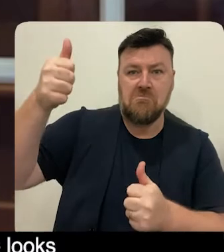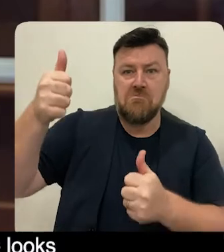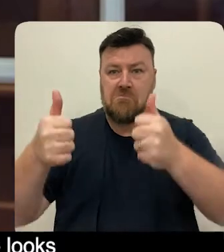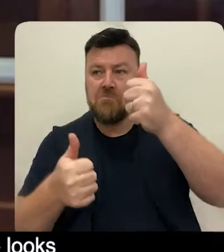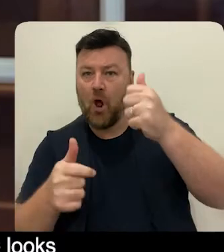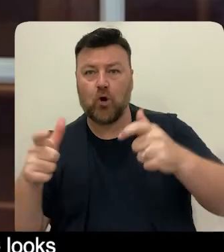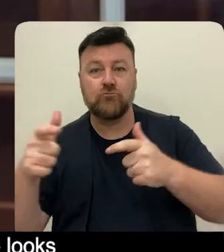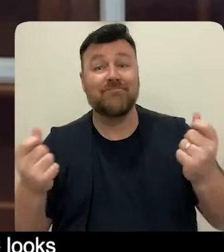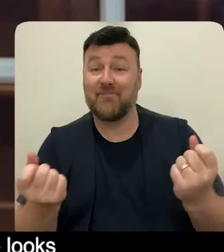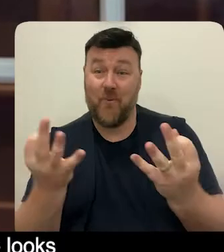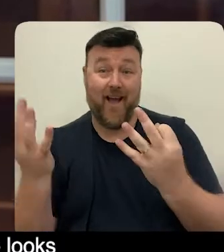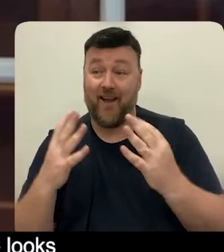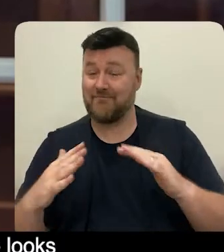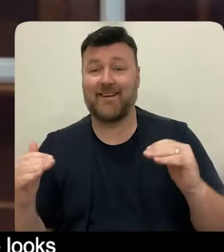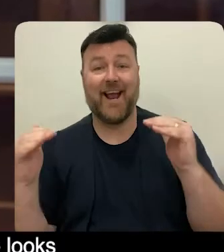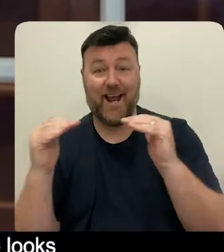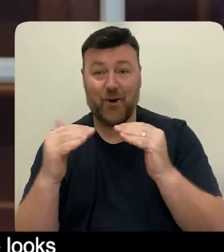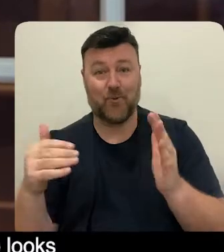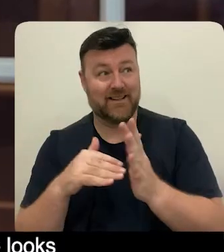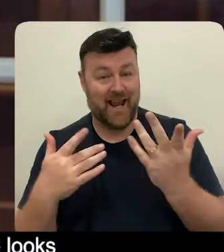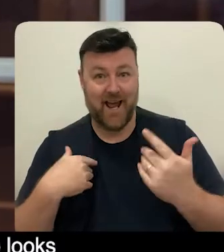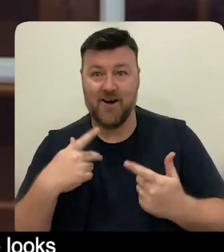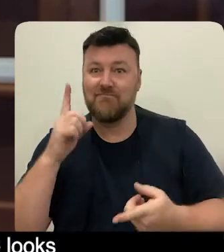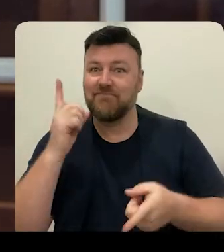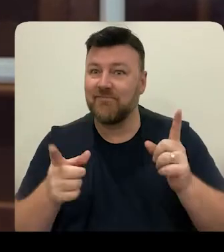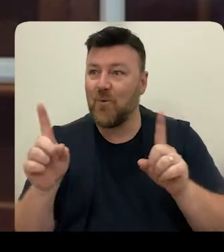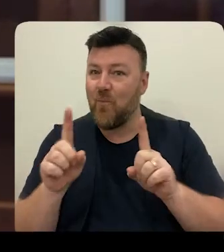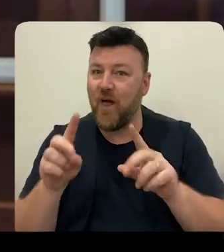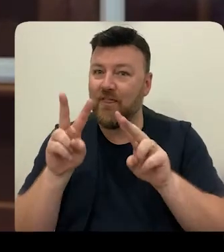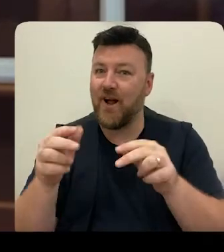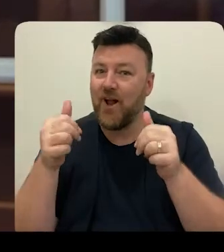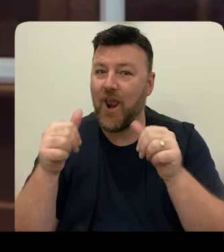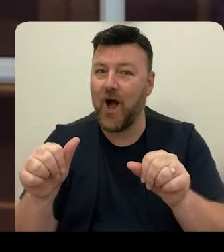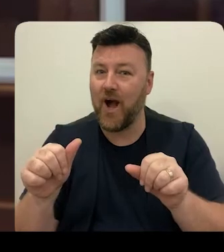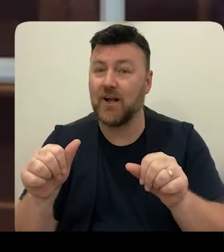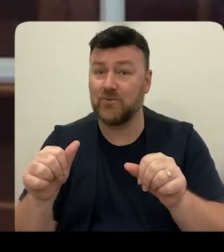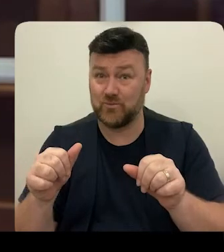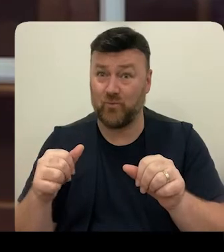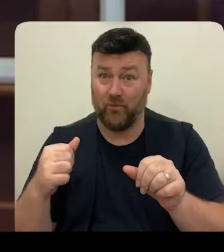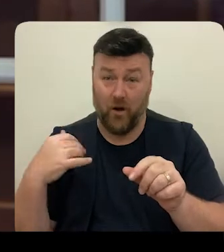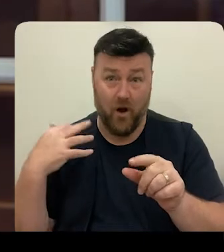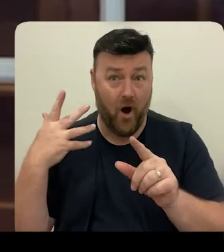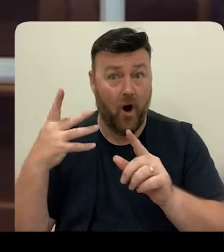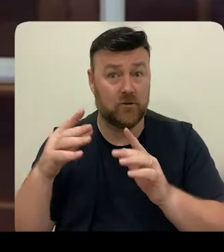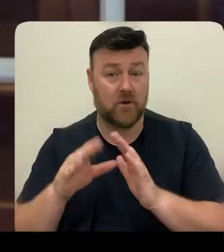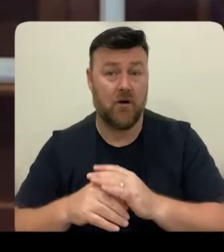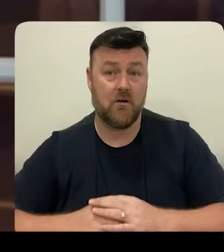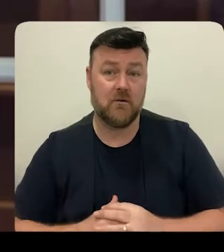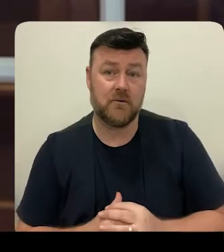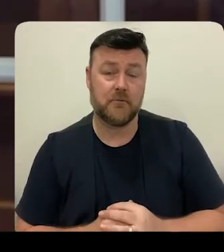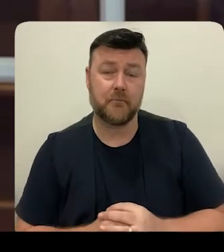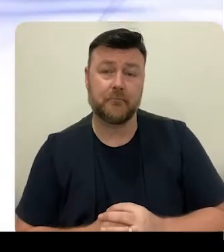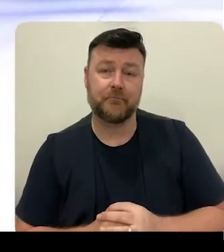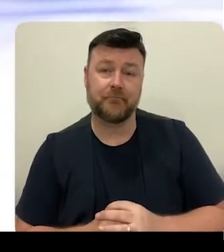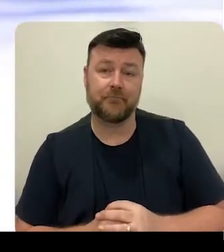now know what a healthy, equal relationship looks and feels like. It was a long time to get